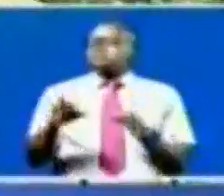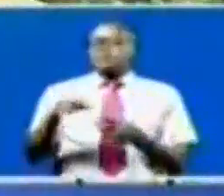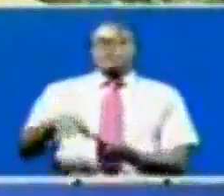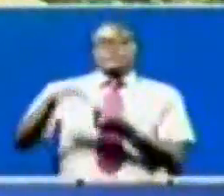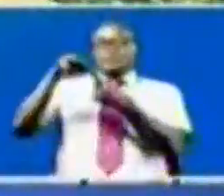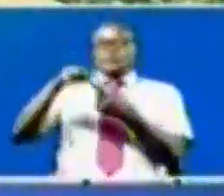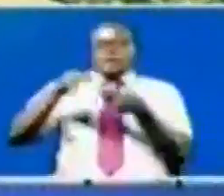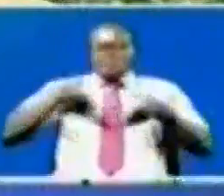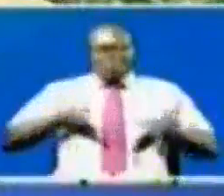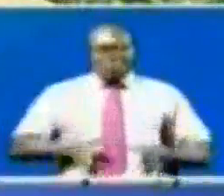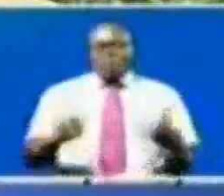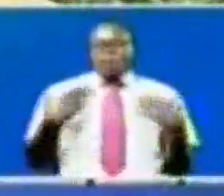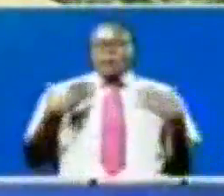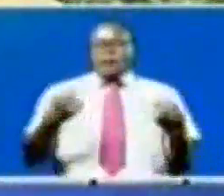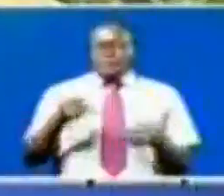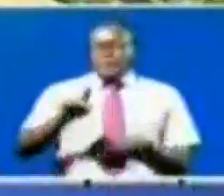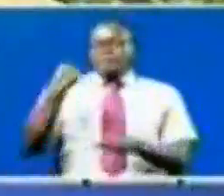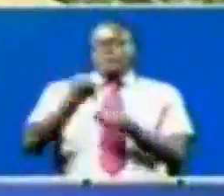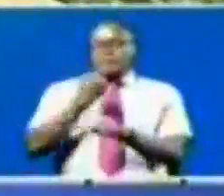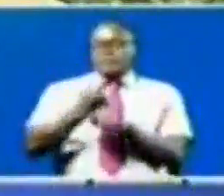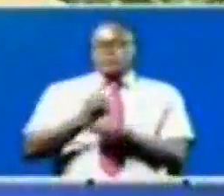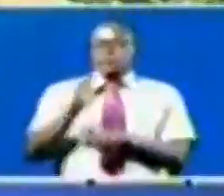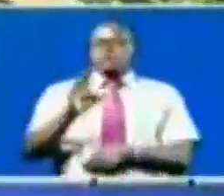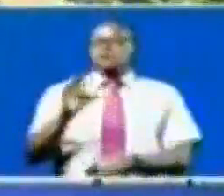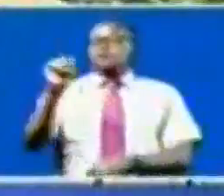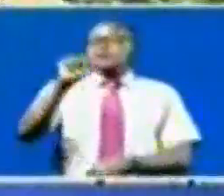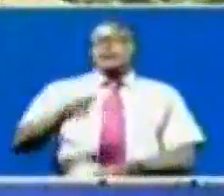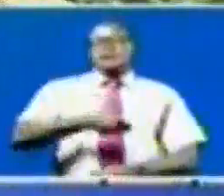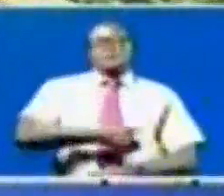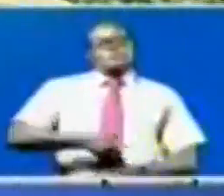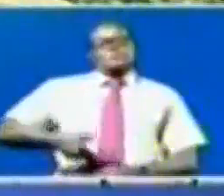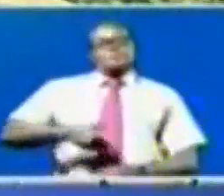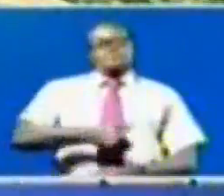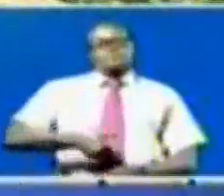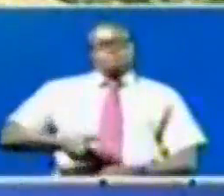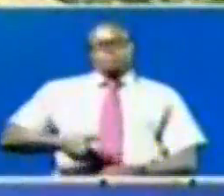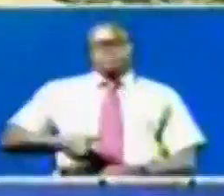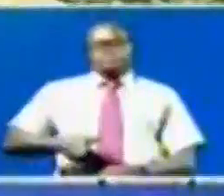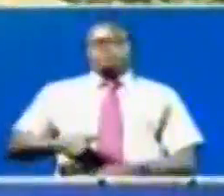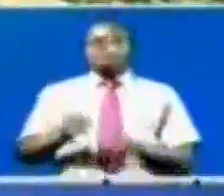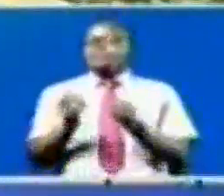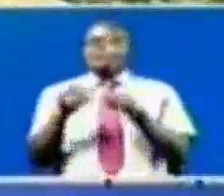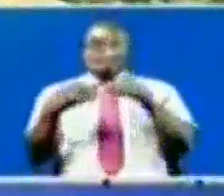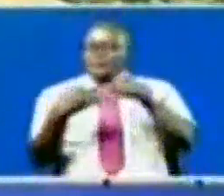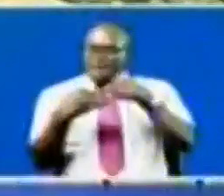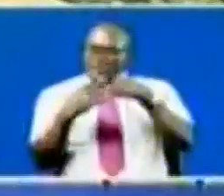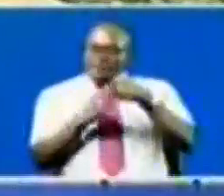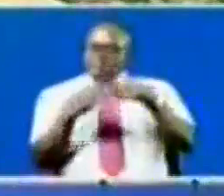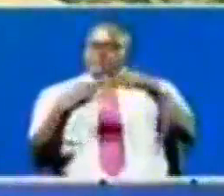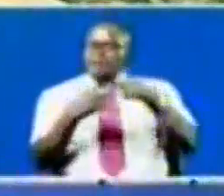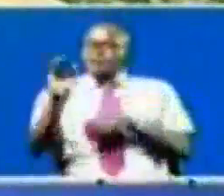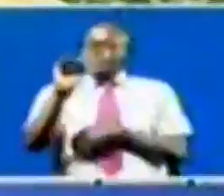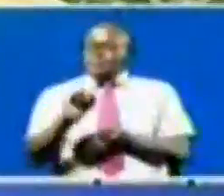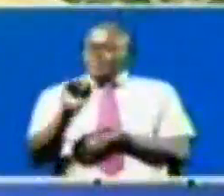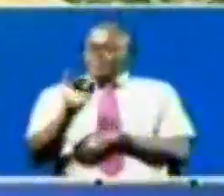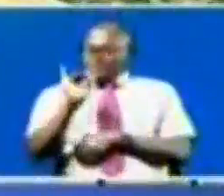reproductive health, they conduct cesarean sections. 98% of cataract surgery in this country